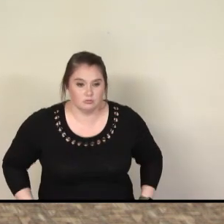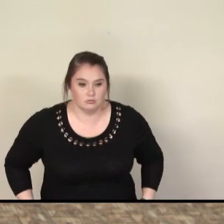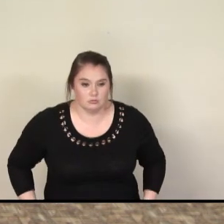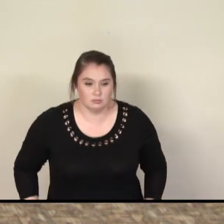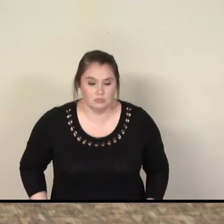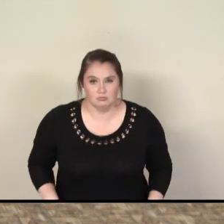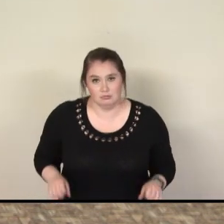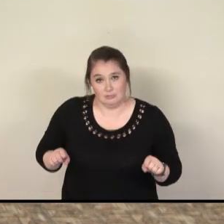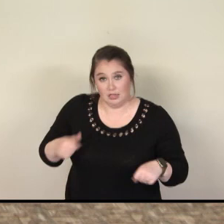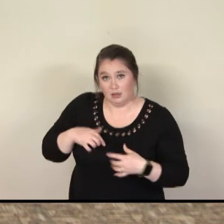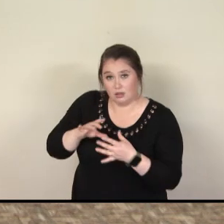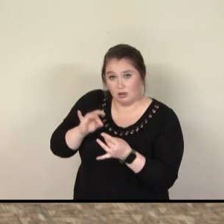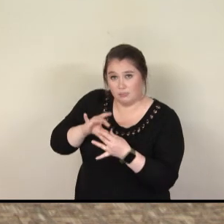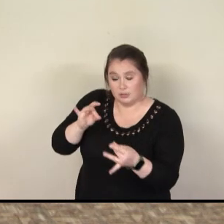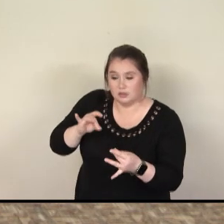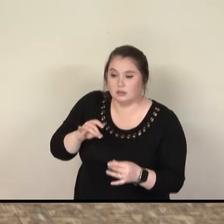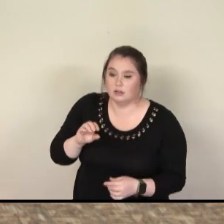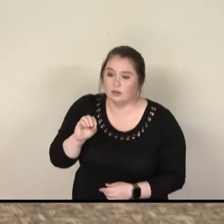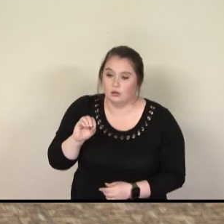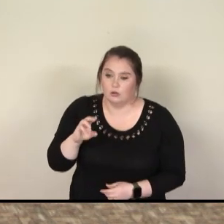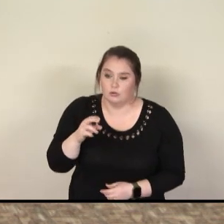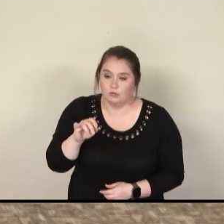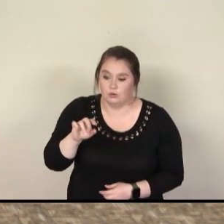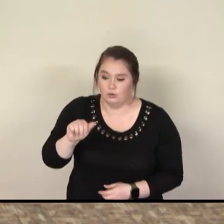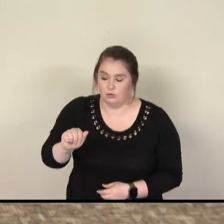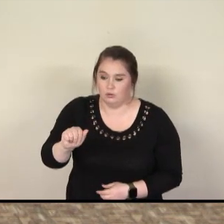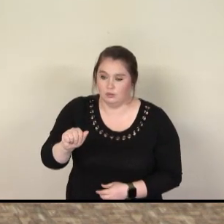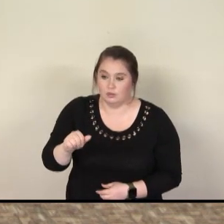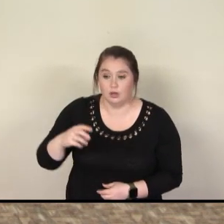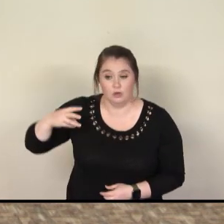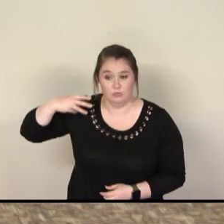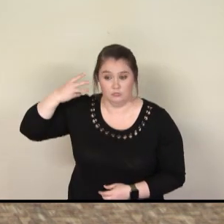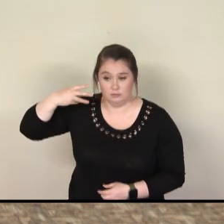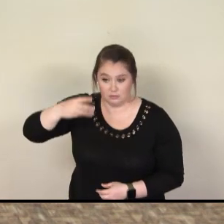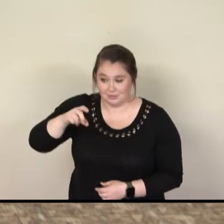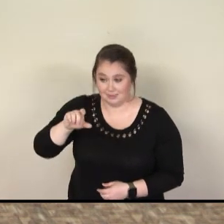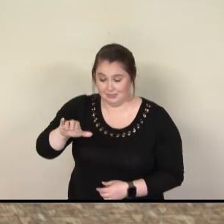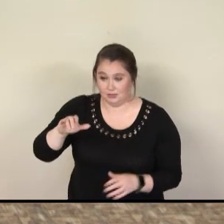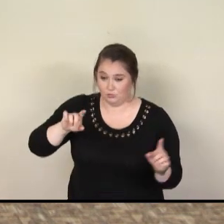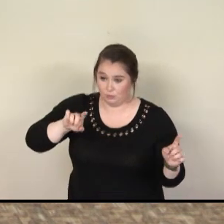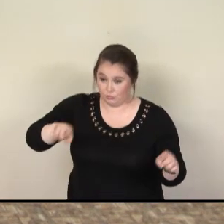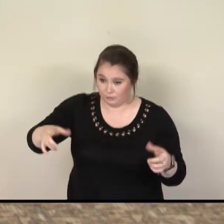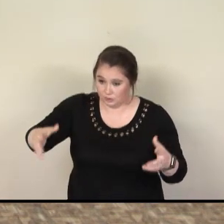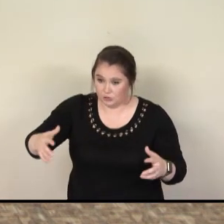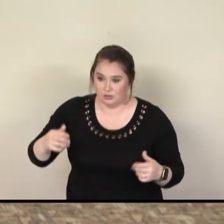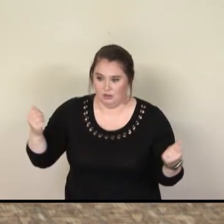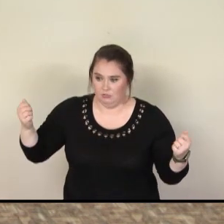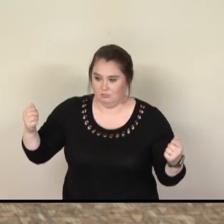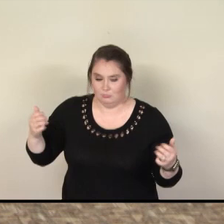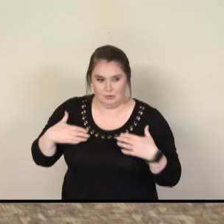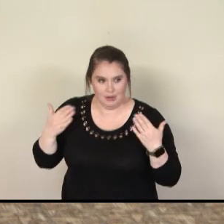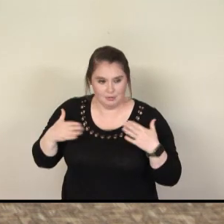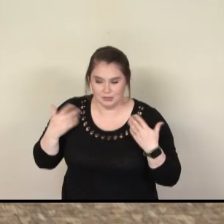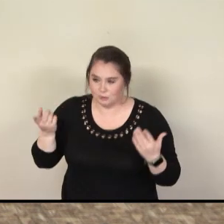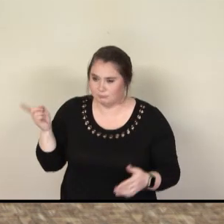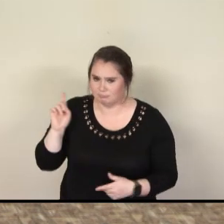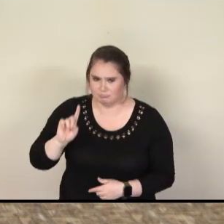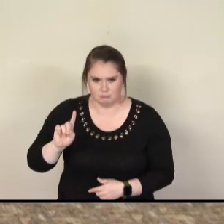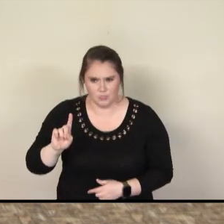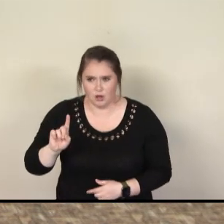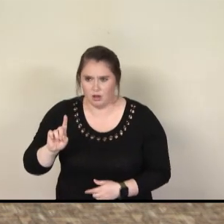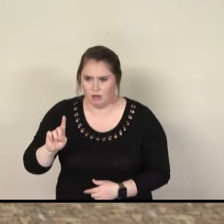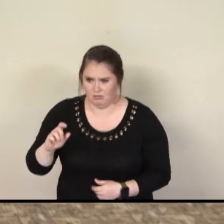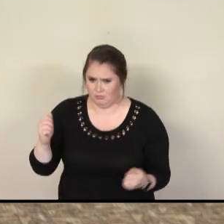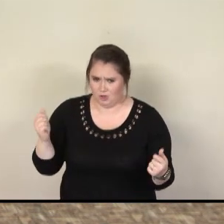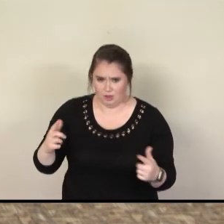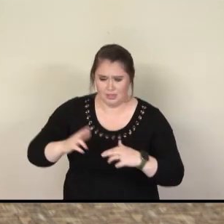Can I make a comment? Yes, Mr. We Ochoa. were in Washington DC recently, and we were very happy to see that every secure area and every secure